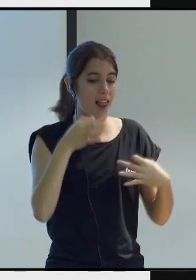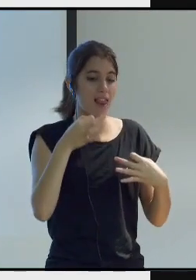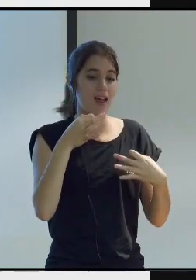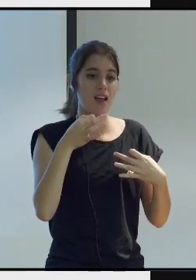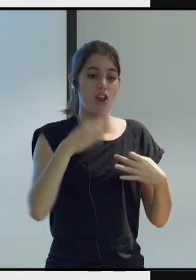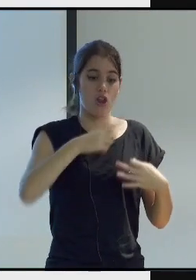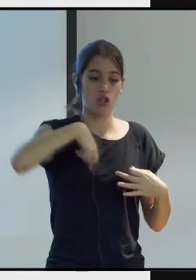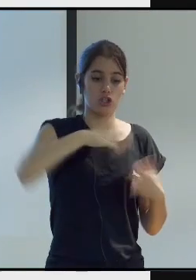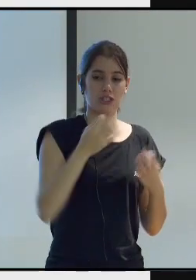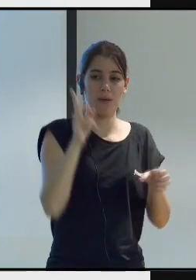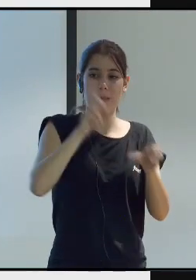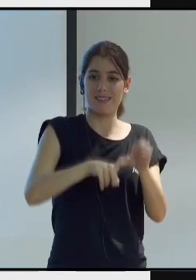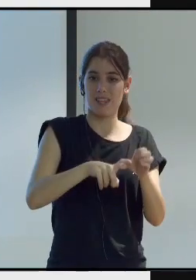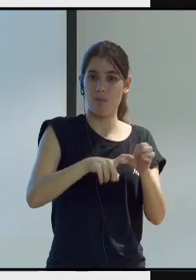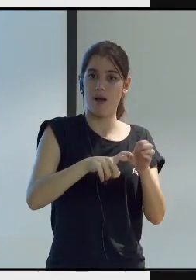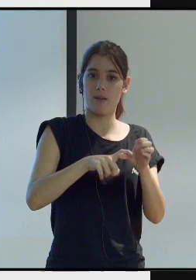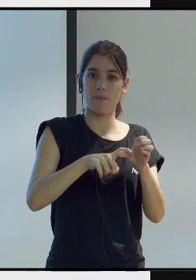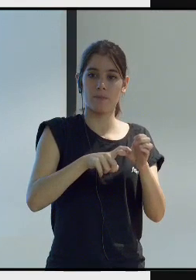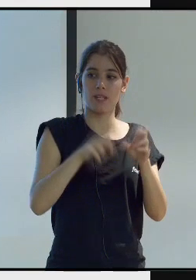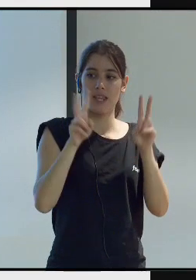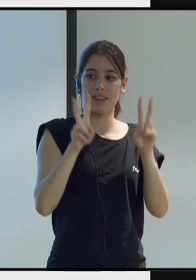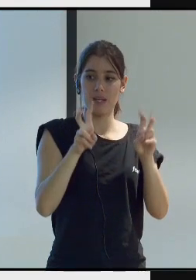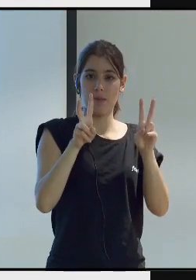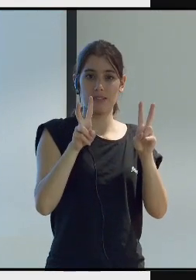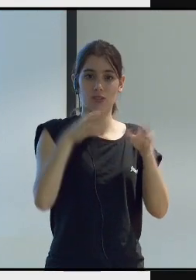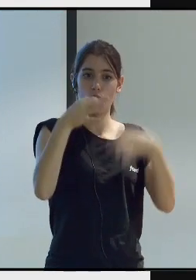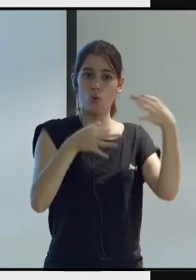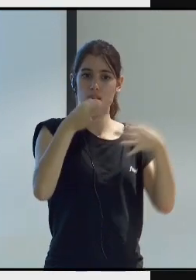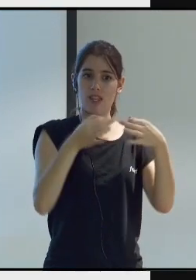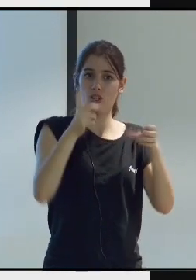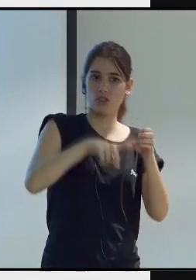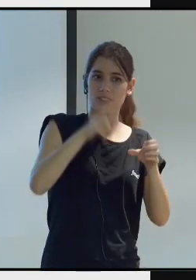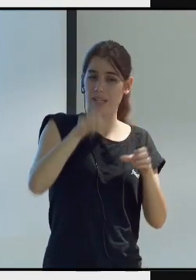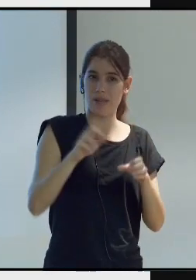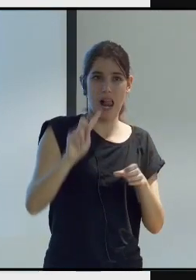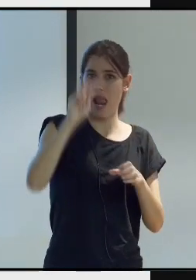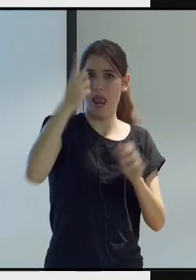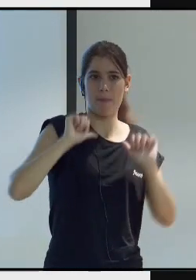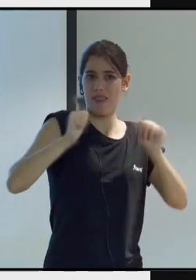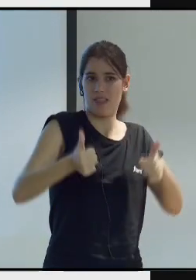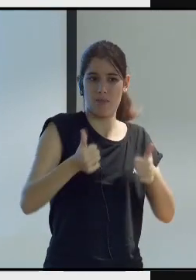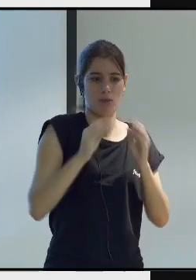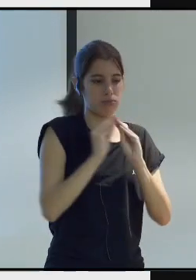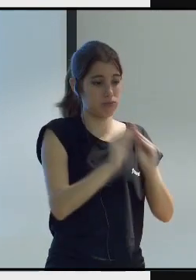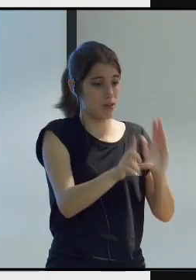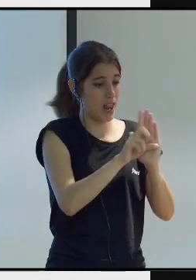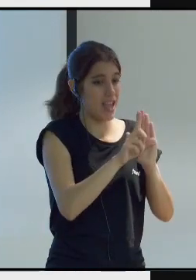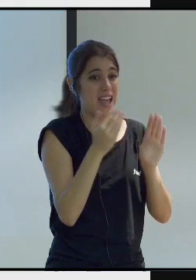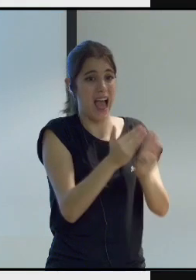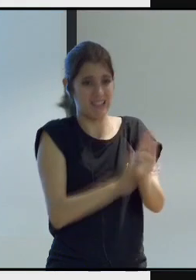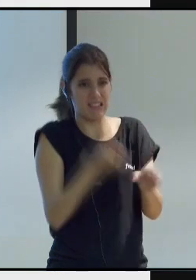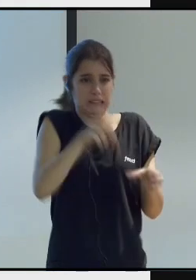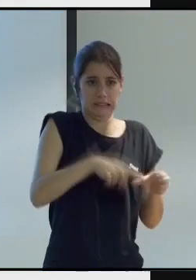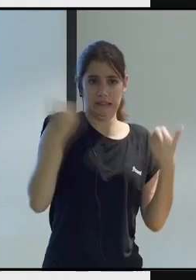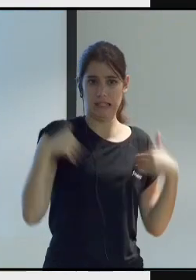from the beginning. When there is something new, when there are new legislation in the making of, we need to be part of it from the conception, from